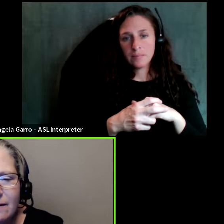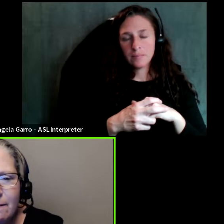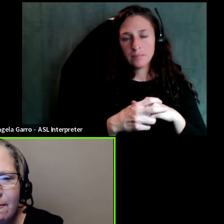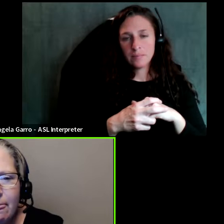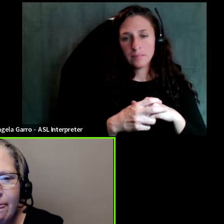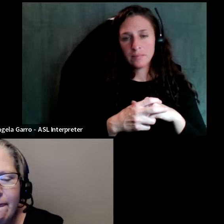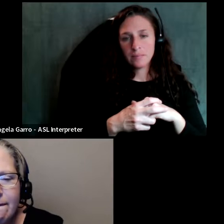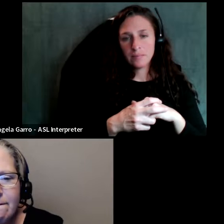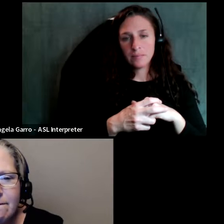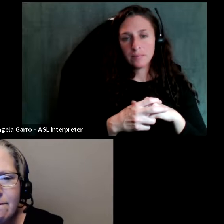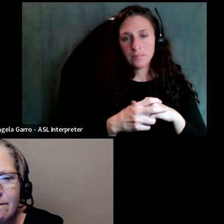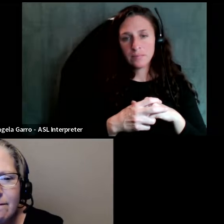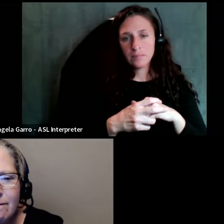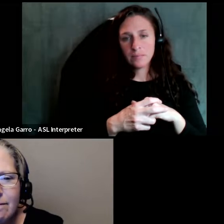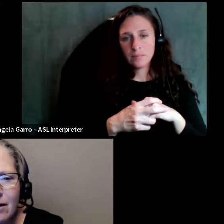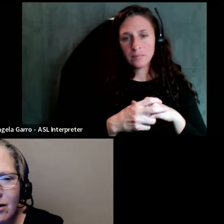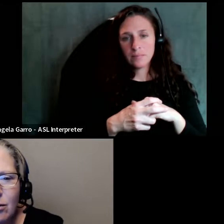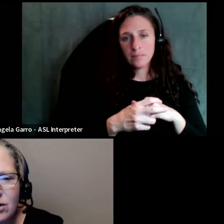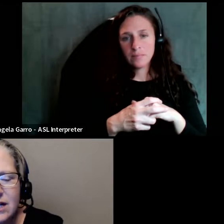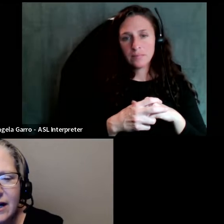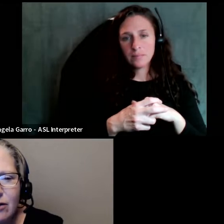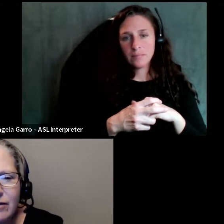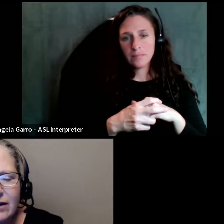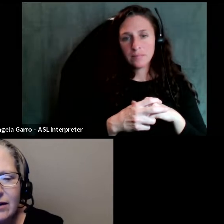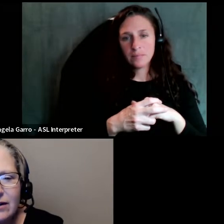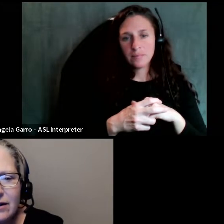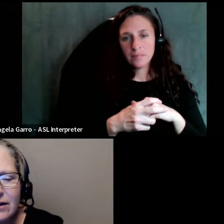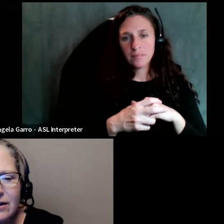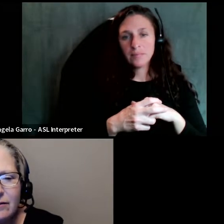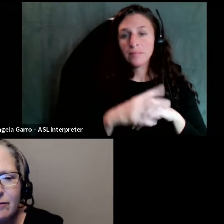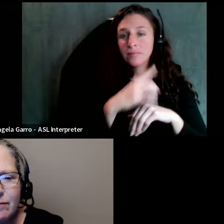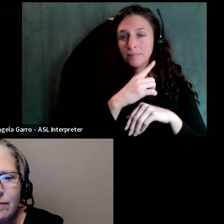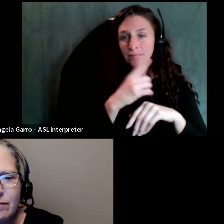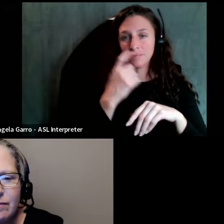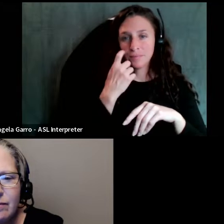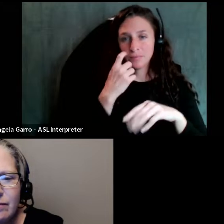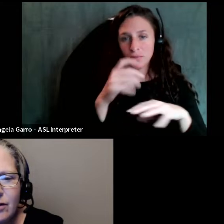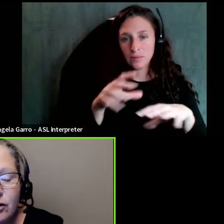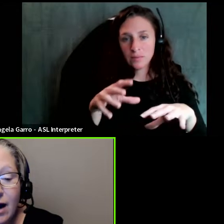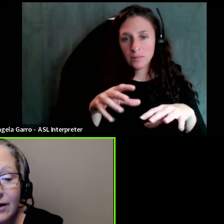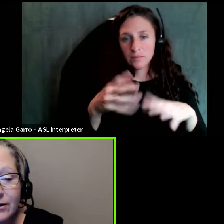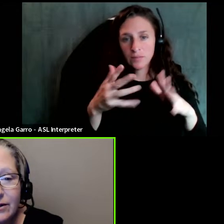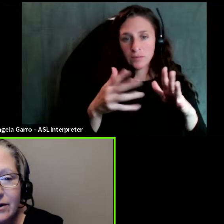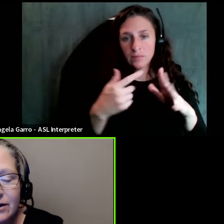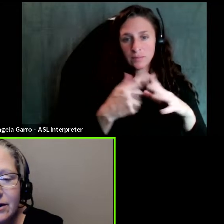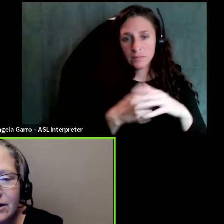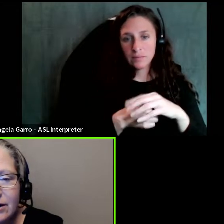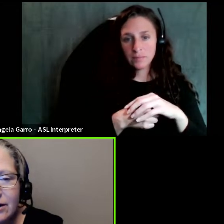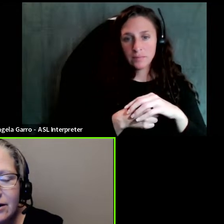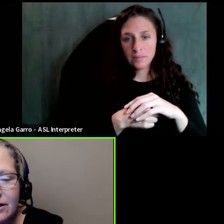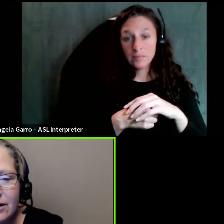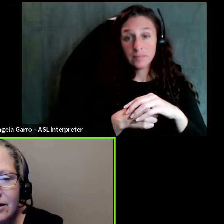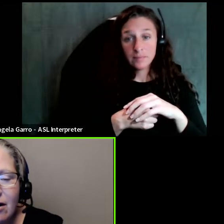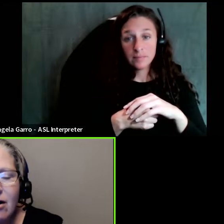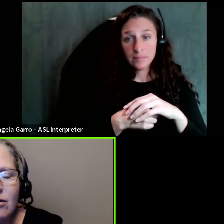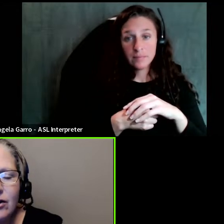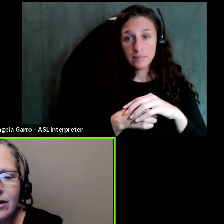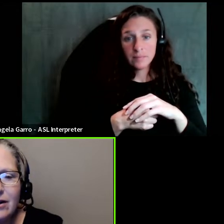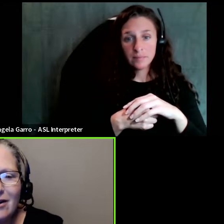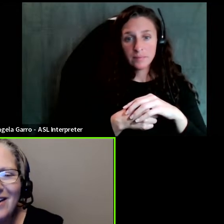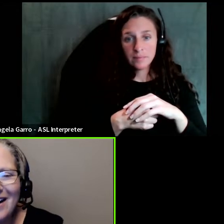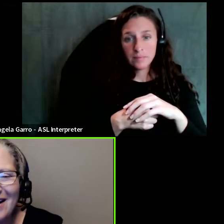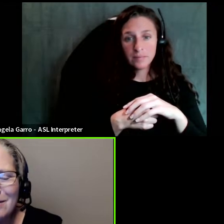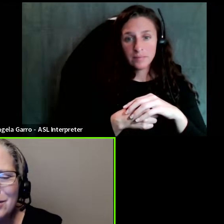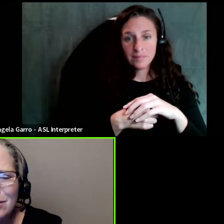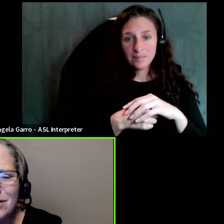meeting. We just promoted Frida to We'll a take care of panelist. it. You got her? Oh,